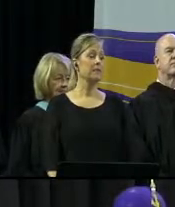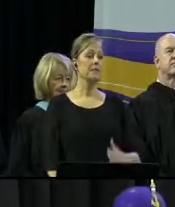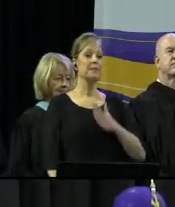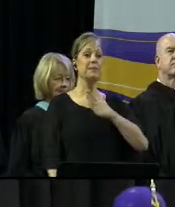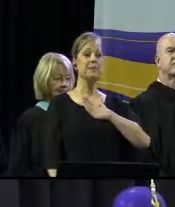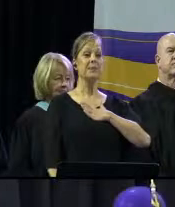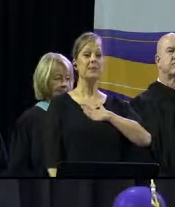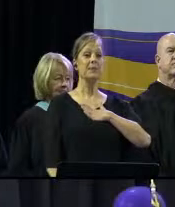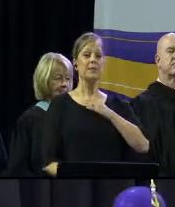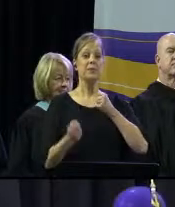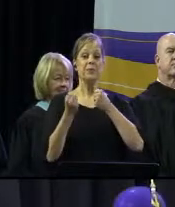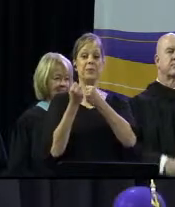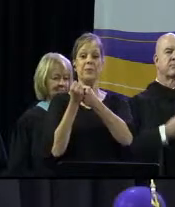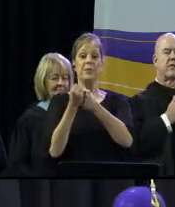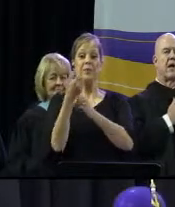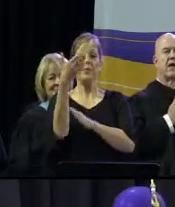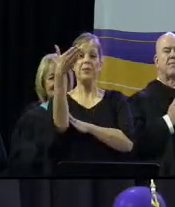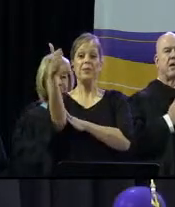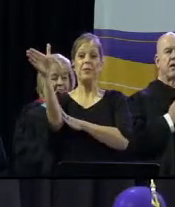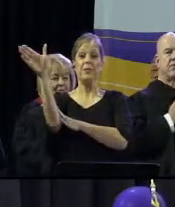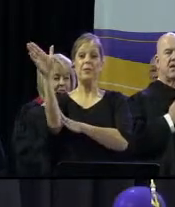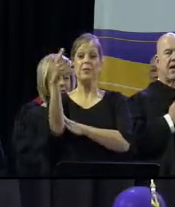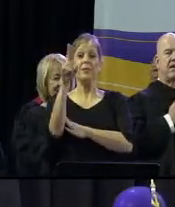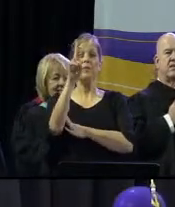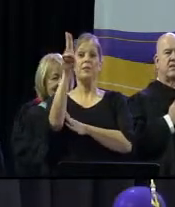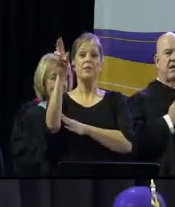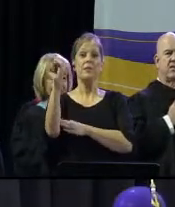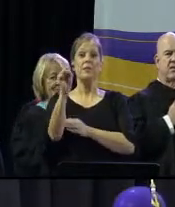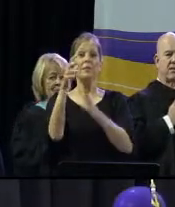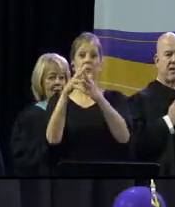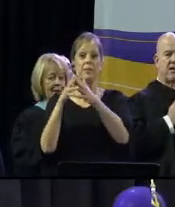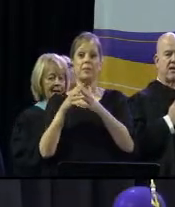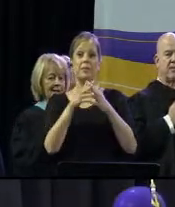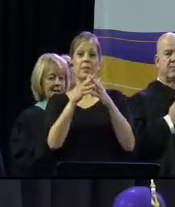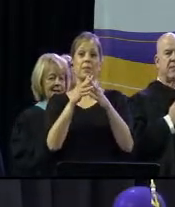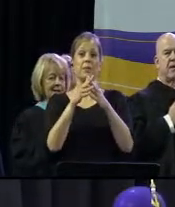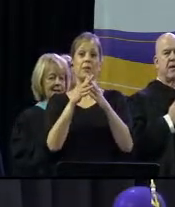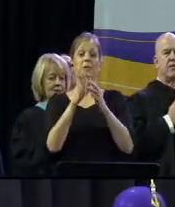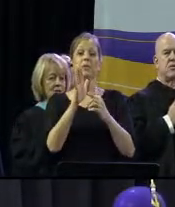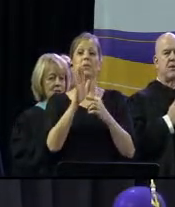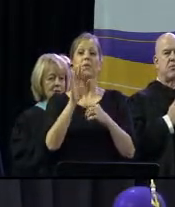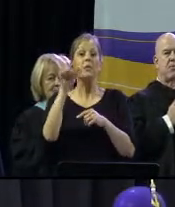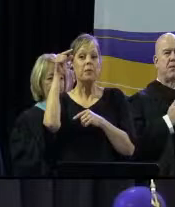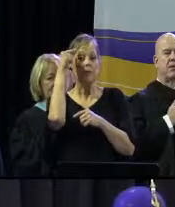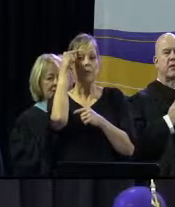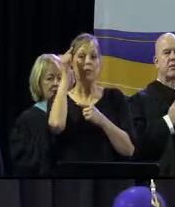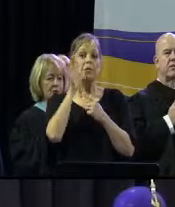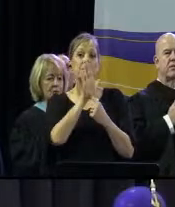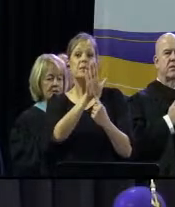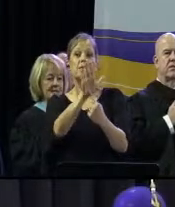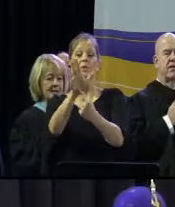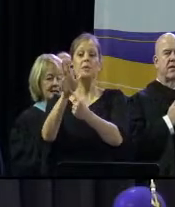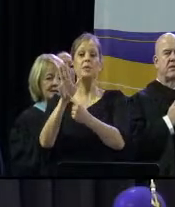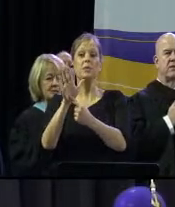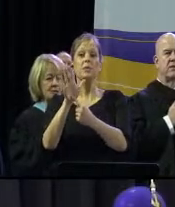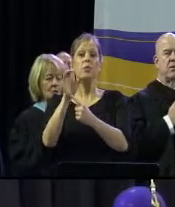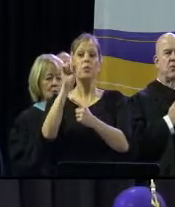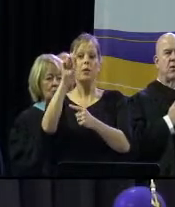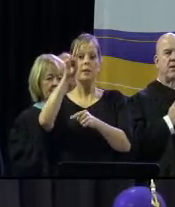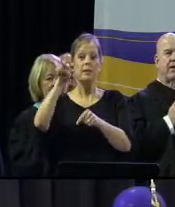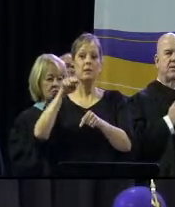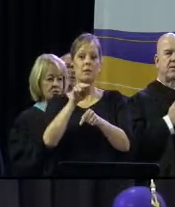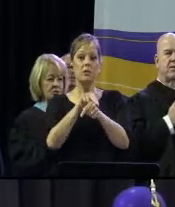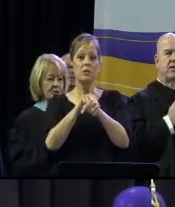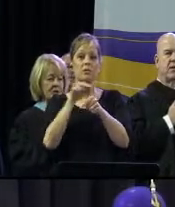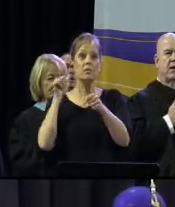I pledge of allegiance to the flag of the United States of America and to the republic for which it stands,